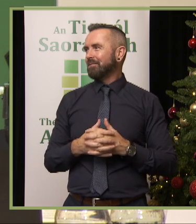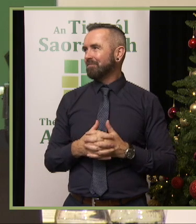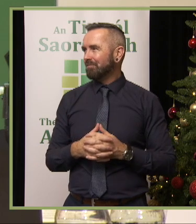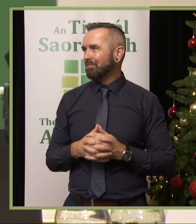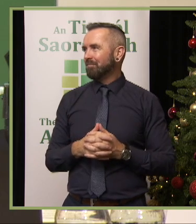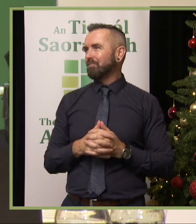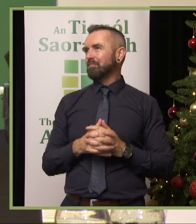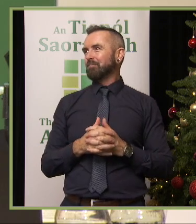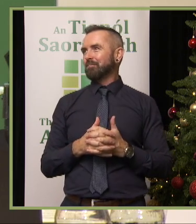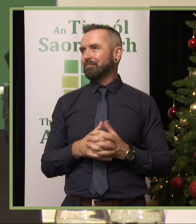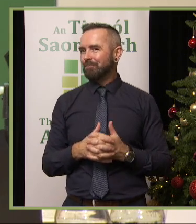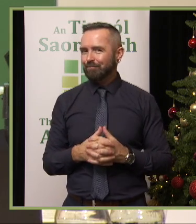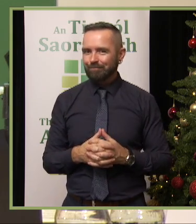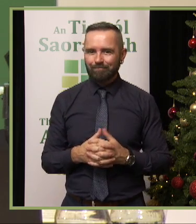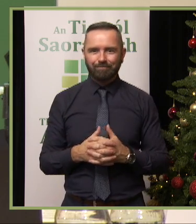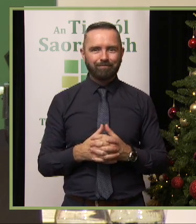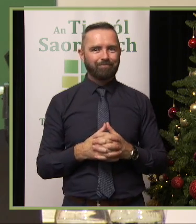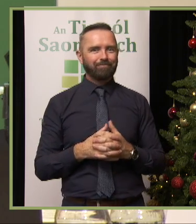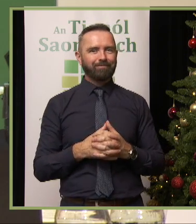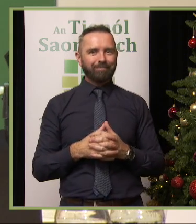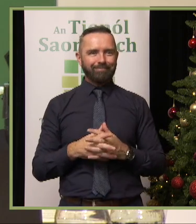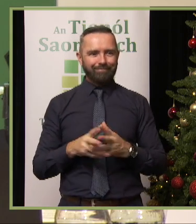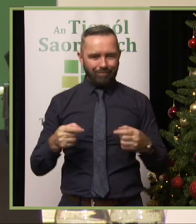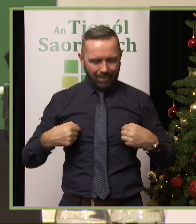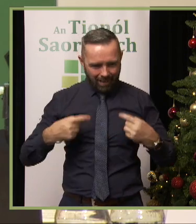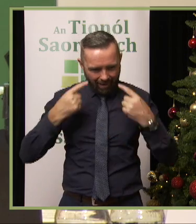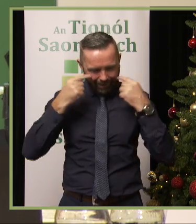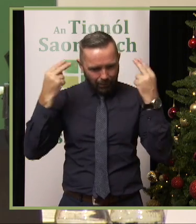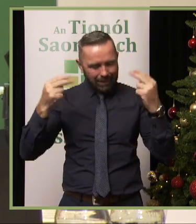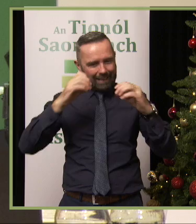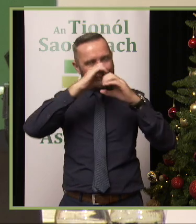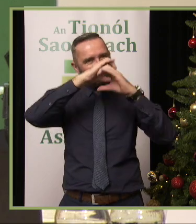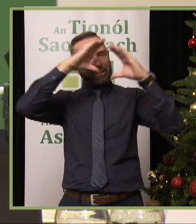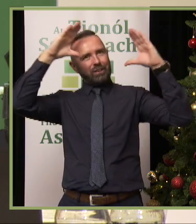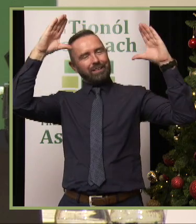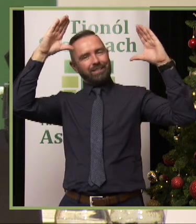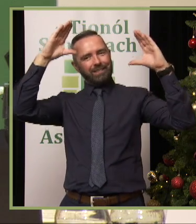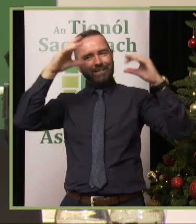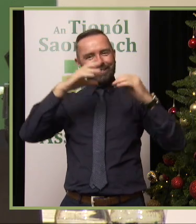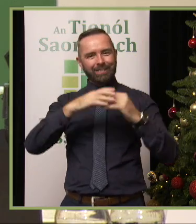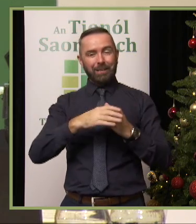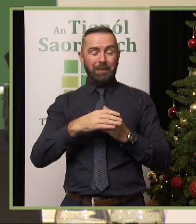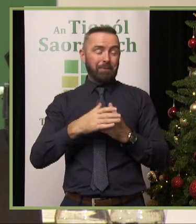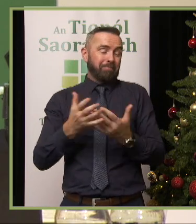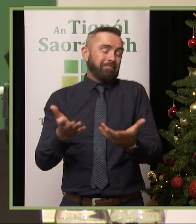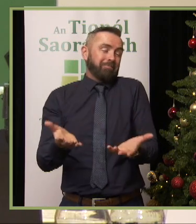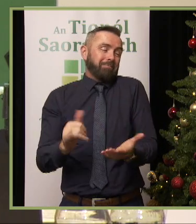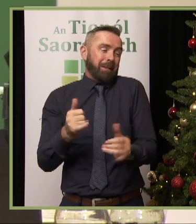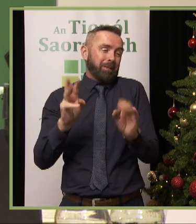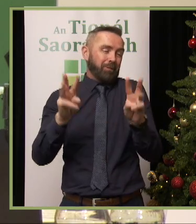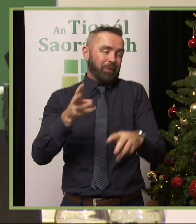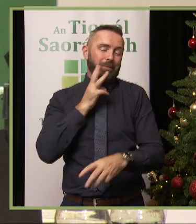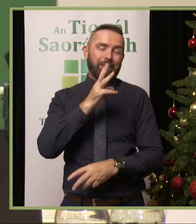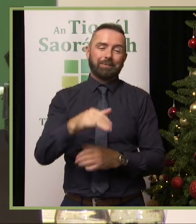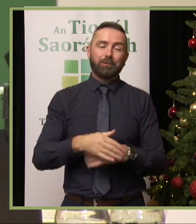Okay. I think I put in vision because I think they need a vision. Like they need an oversight, but I guess it mightn't be the right word.